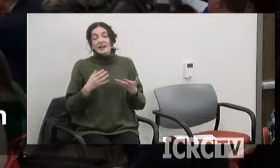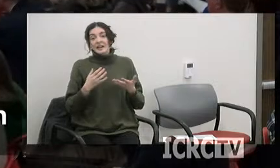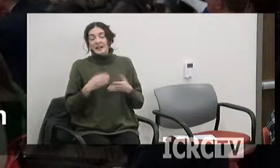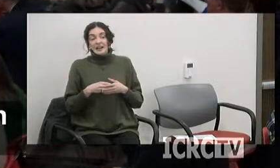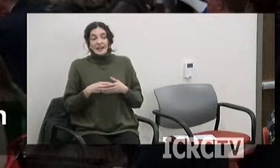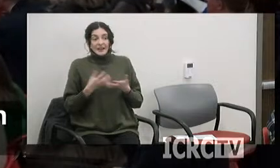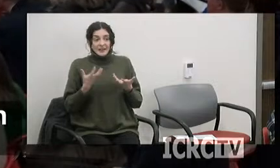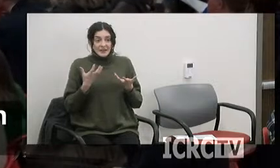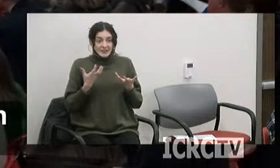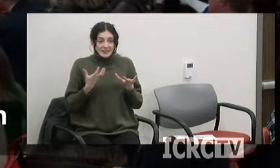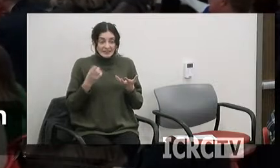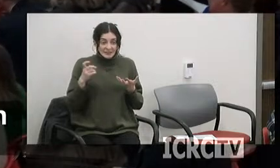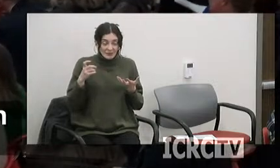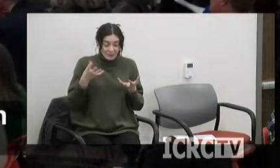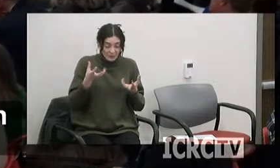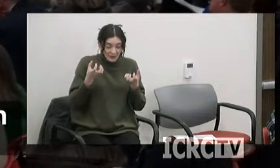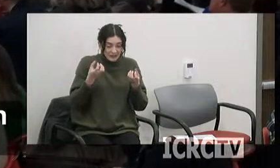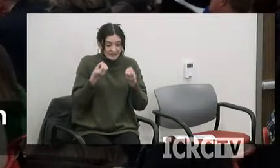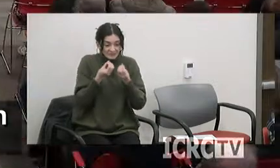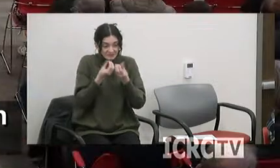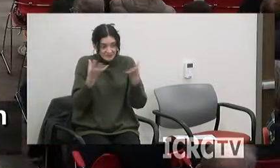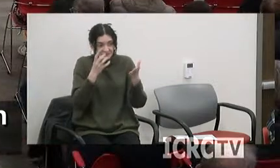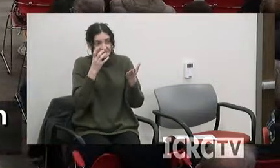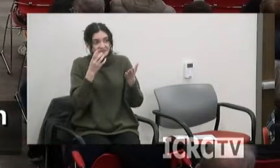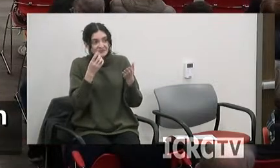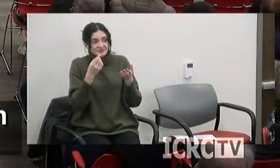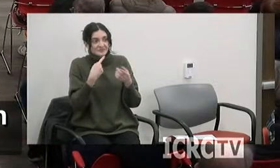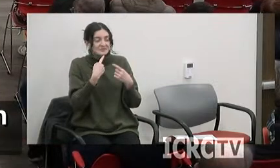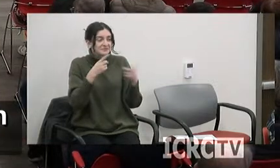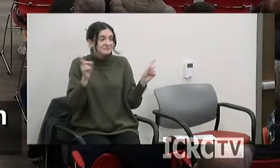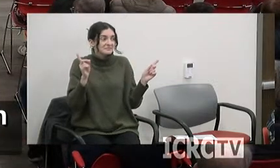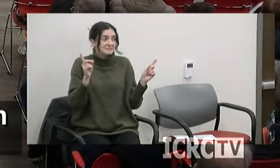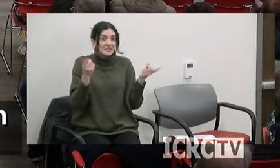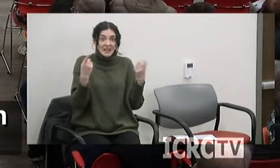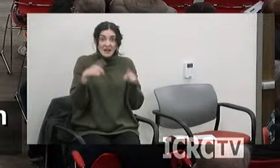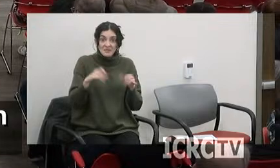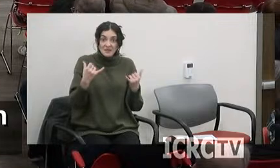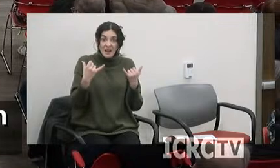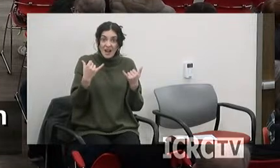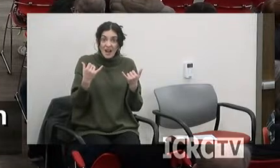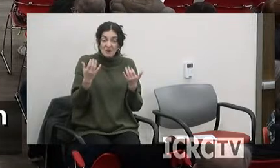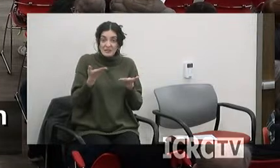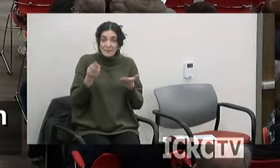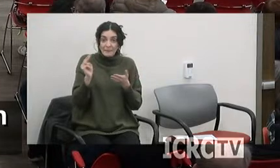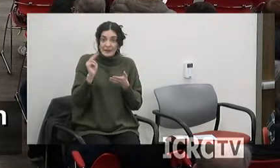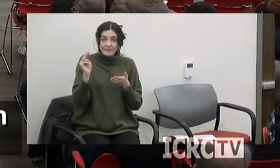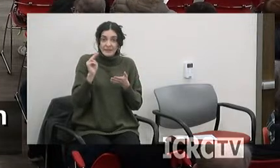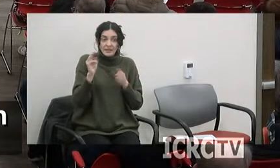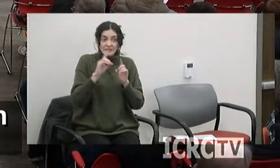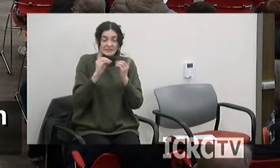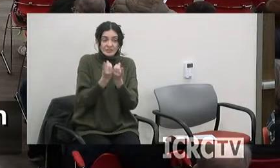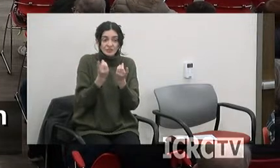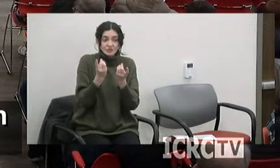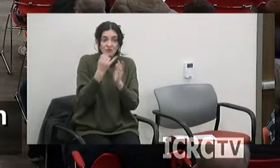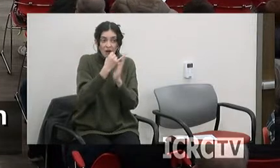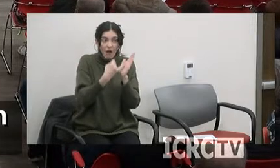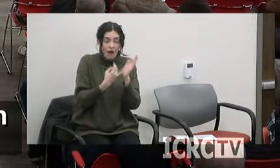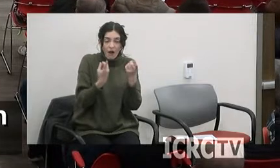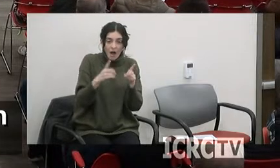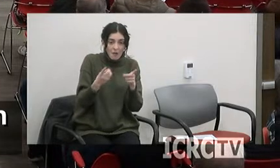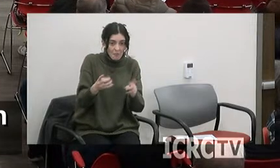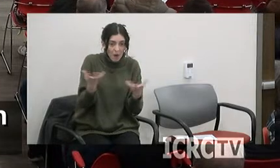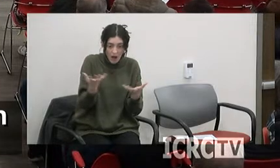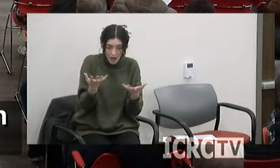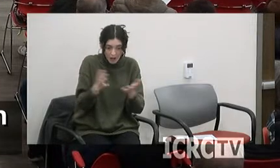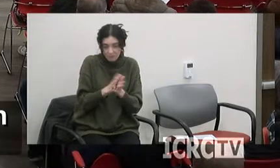celebrate some of the things going on in the arts in our district. I know A few of these have been mentioned at previous board meetings, but a lot has happened since